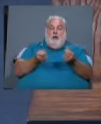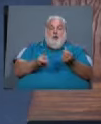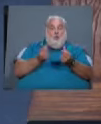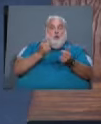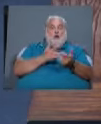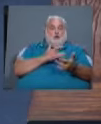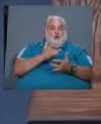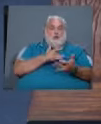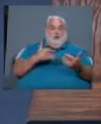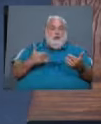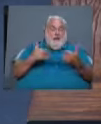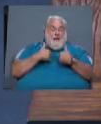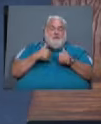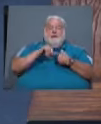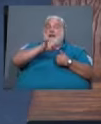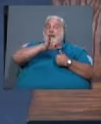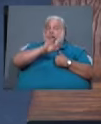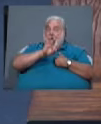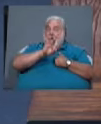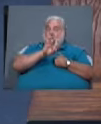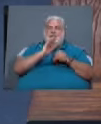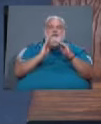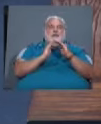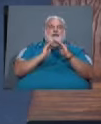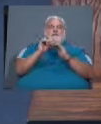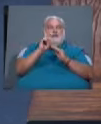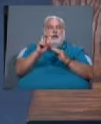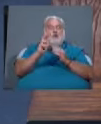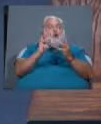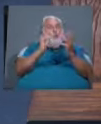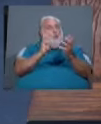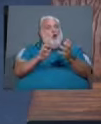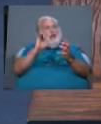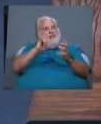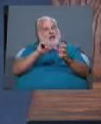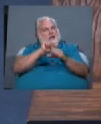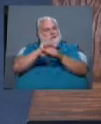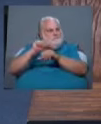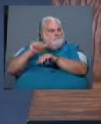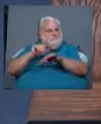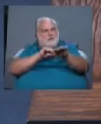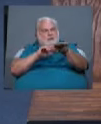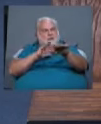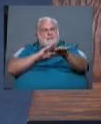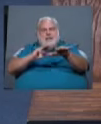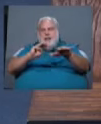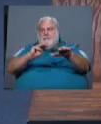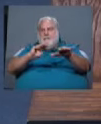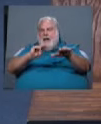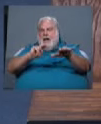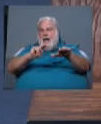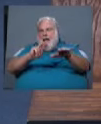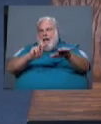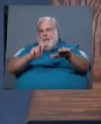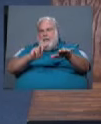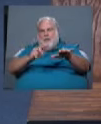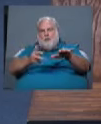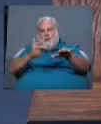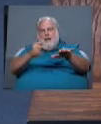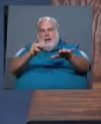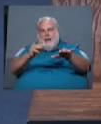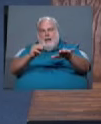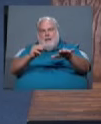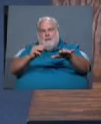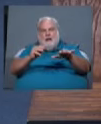do have is that if the city of Little Rock wants Granite Mountain to be mined by 3M, let us prepare